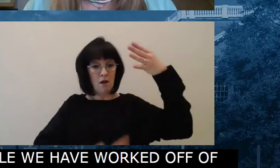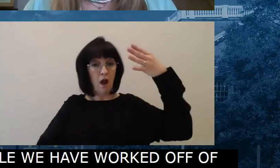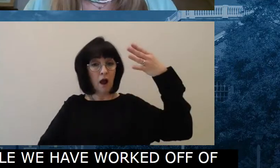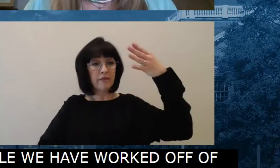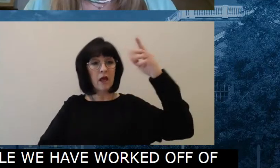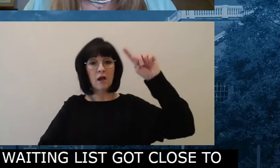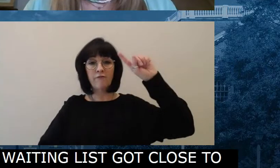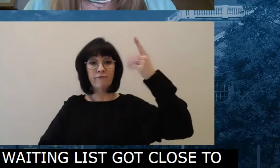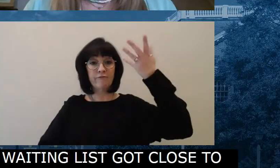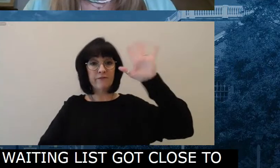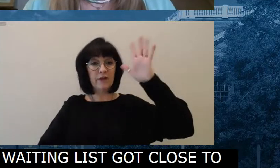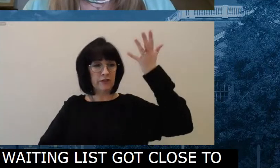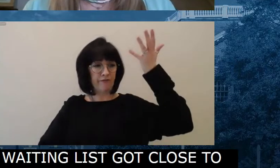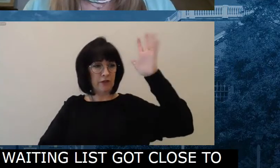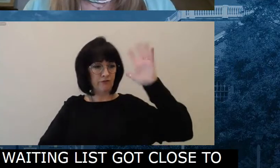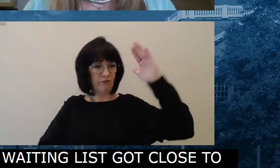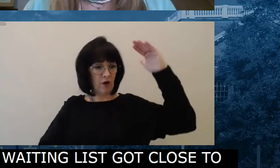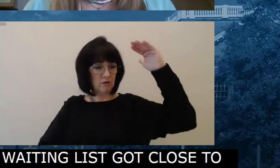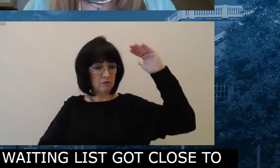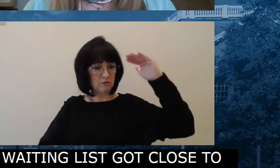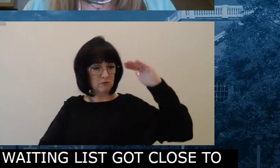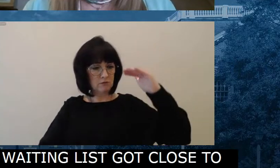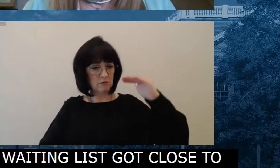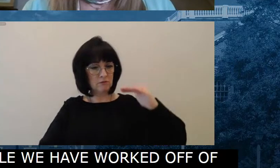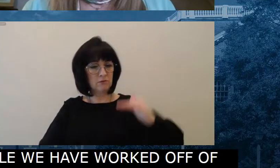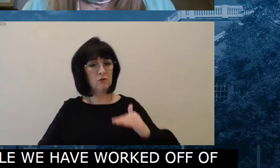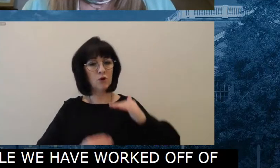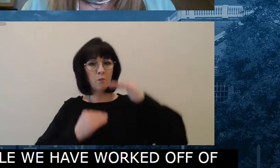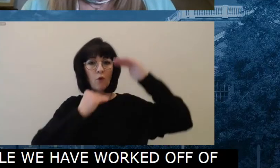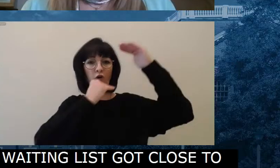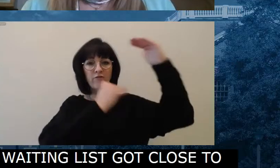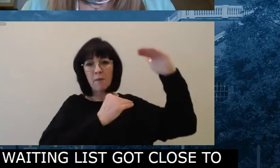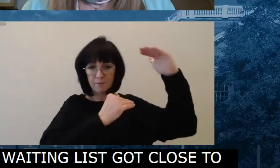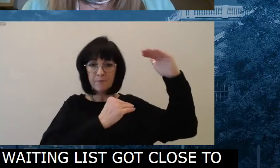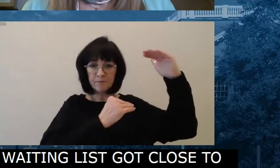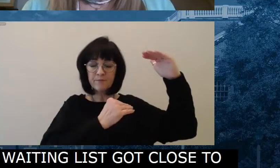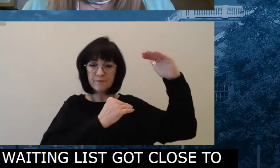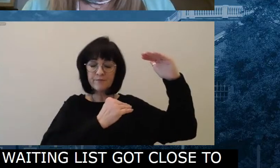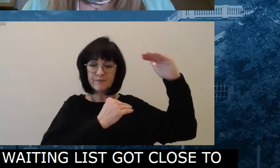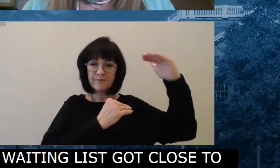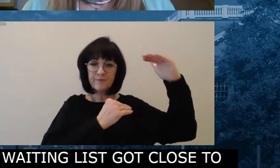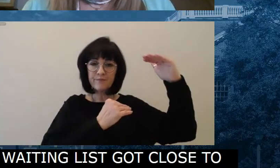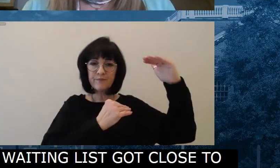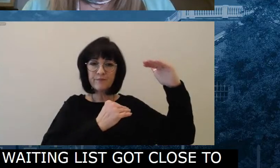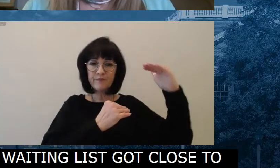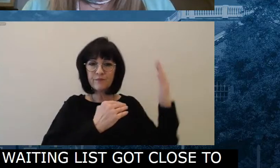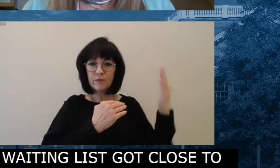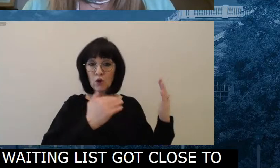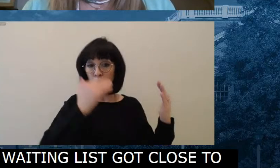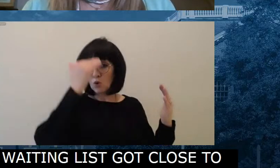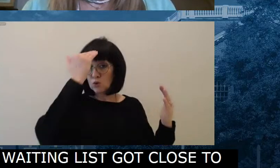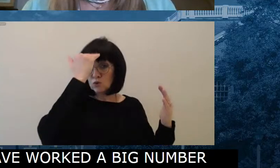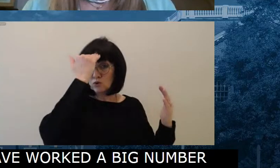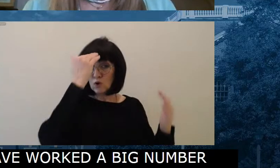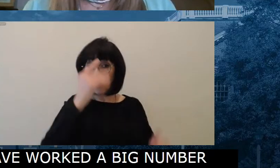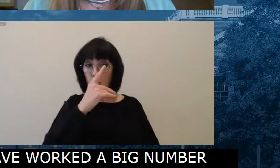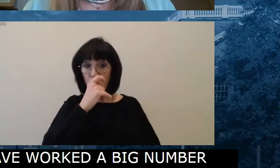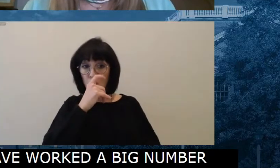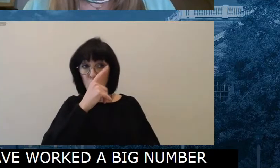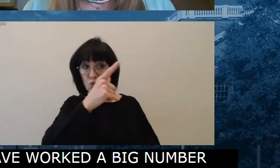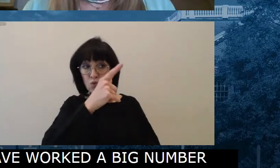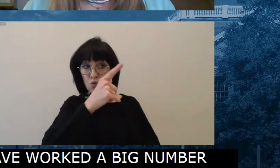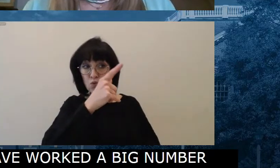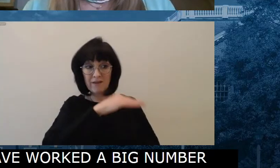unfortunately, is a kind of an airtight way of knowing who was on that list